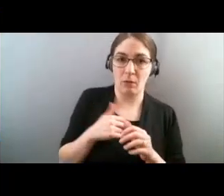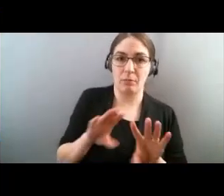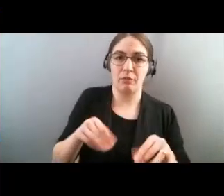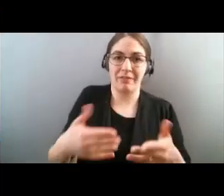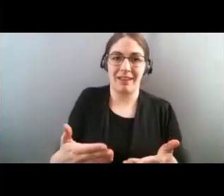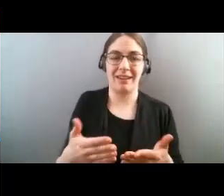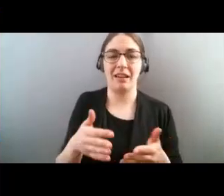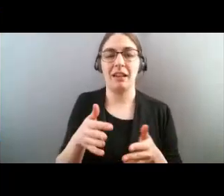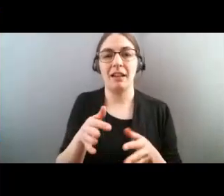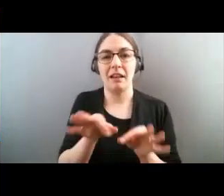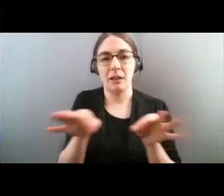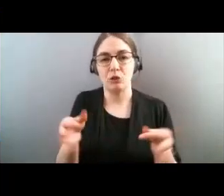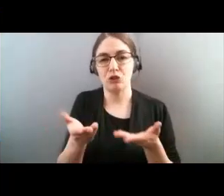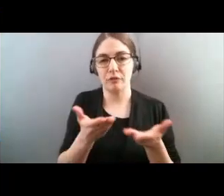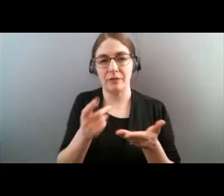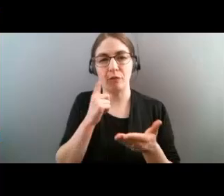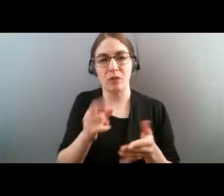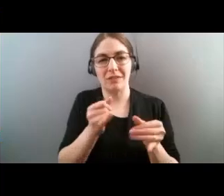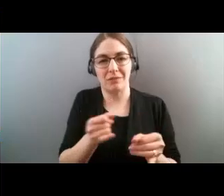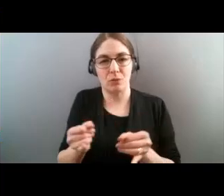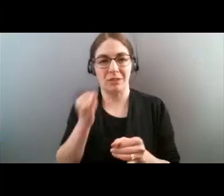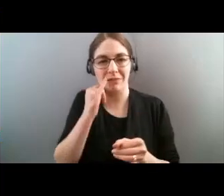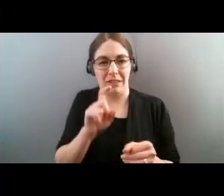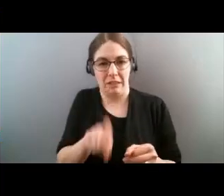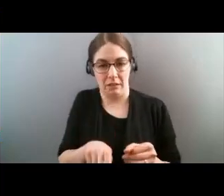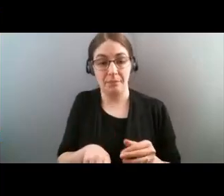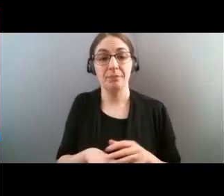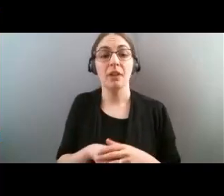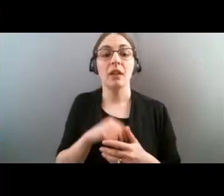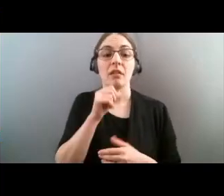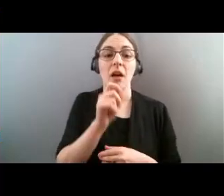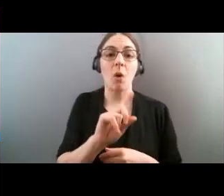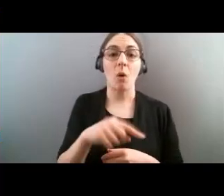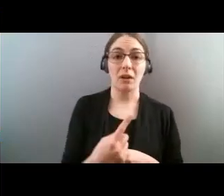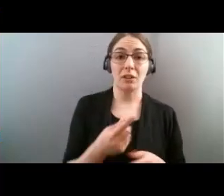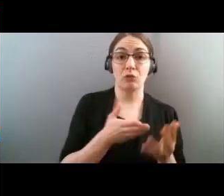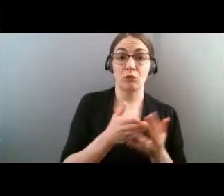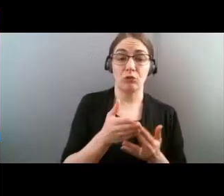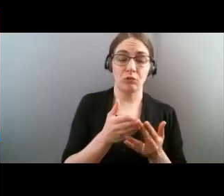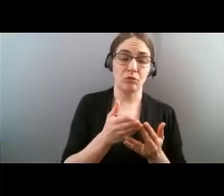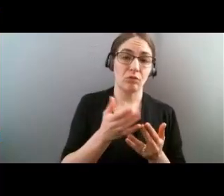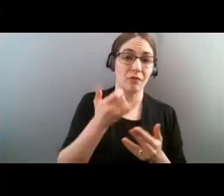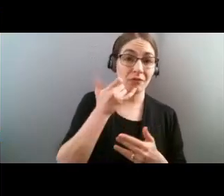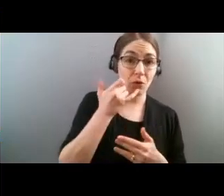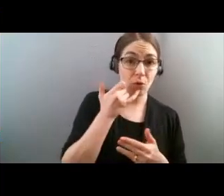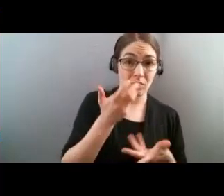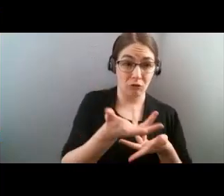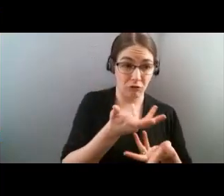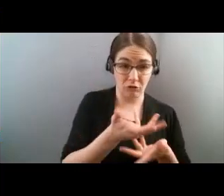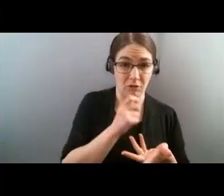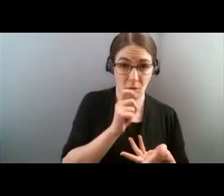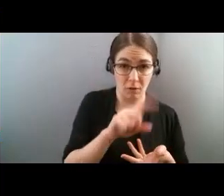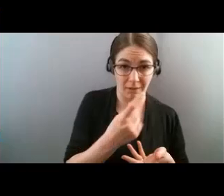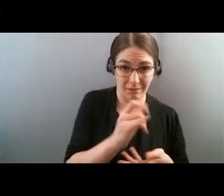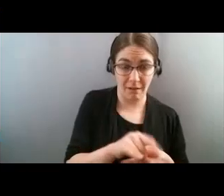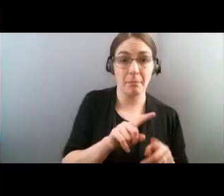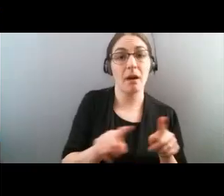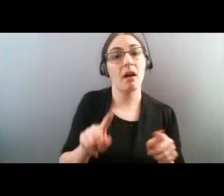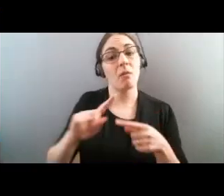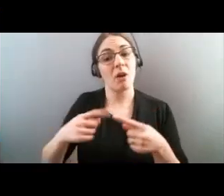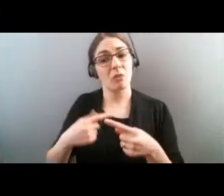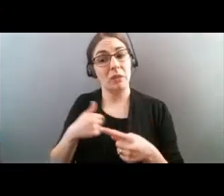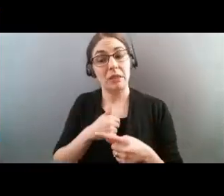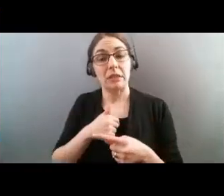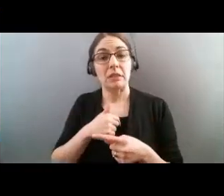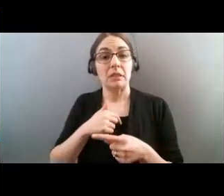that need it. So not only during, for example, a phone interaction, but what do we do when we send notices to